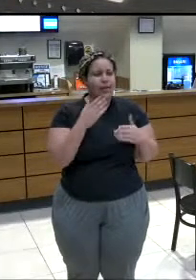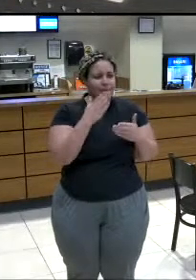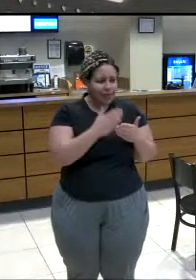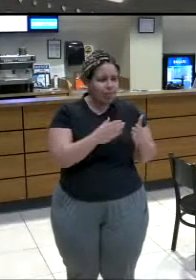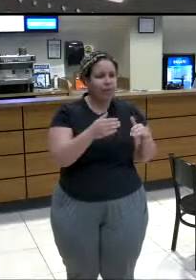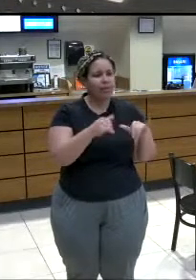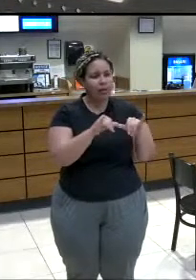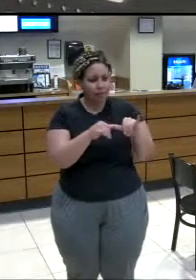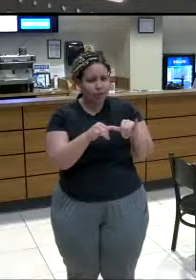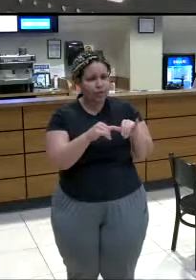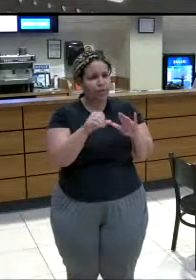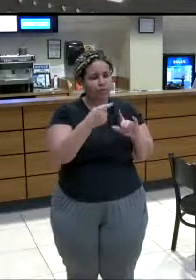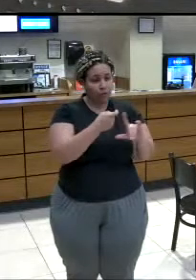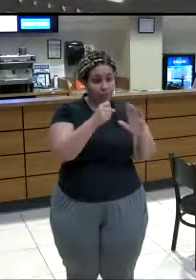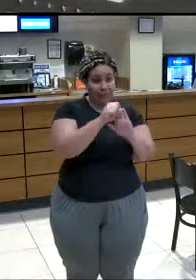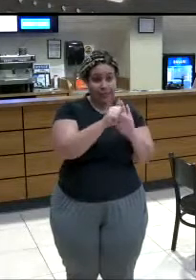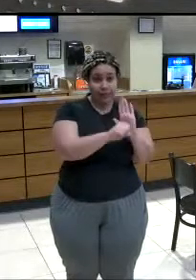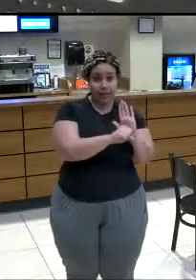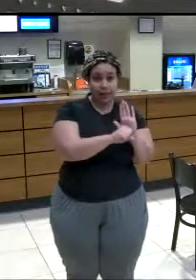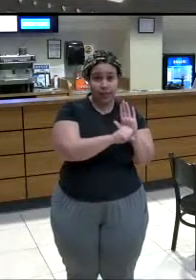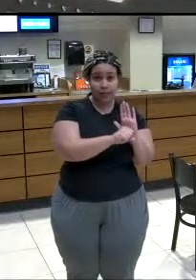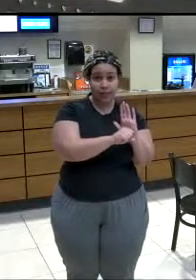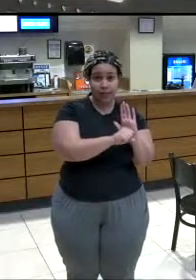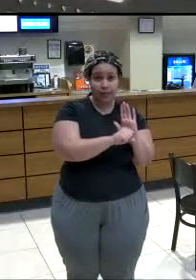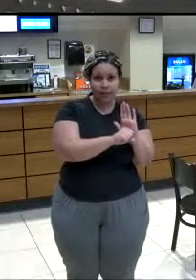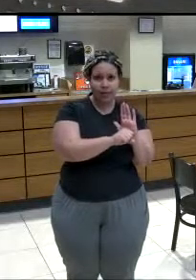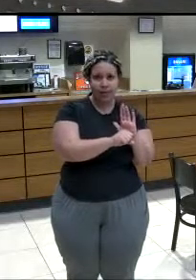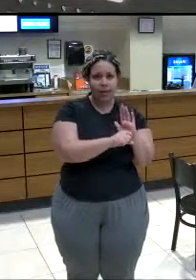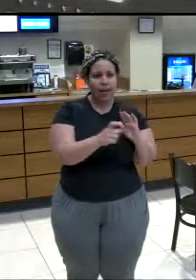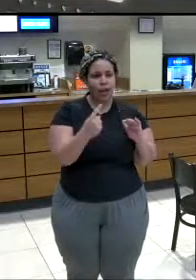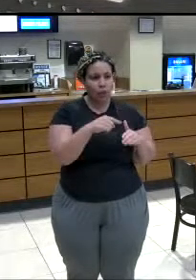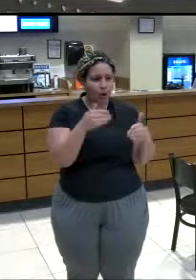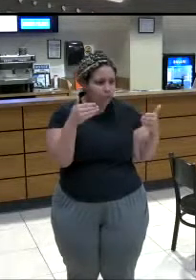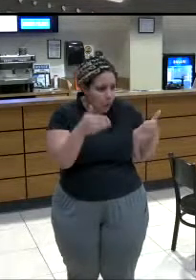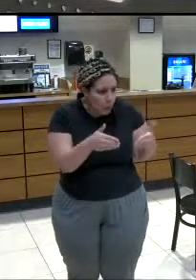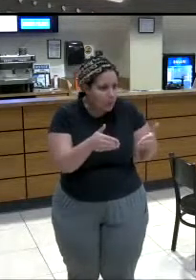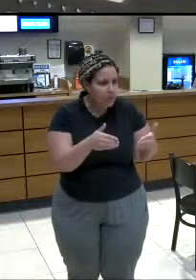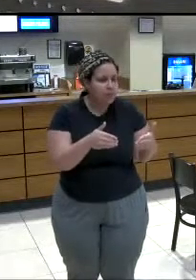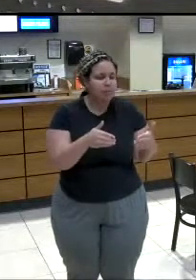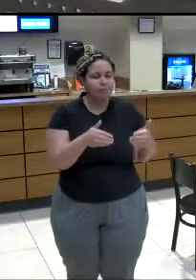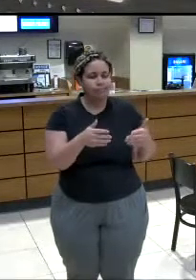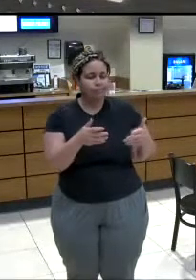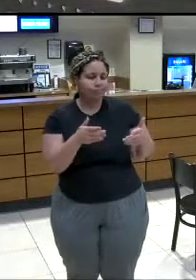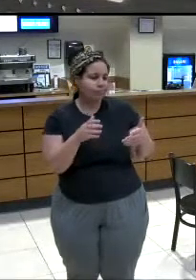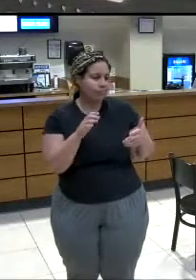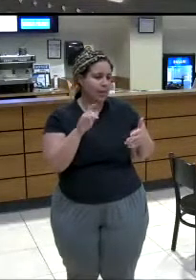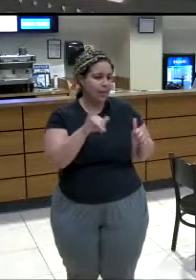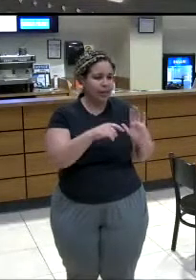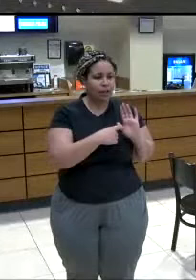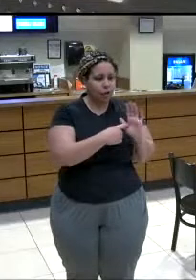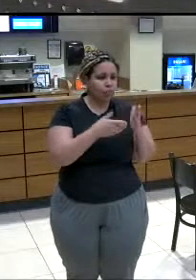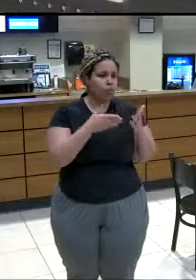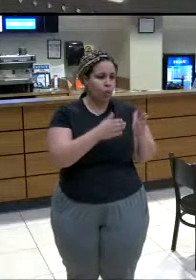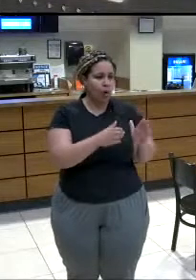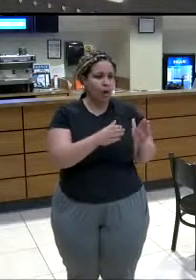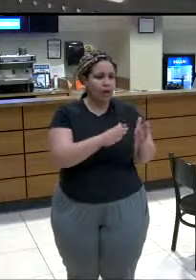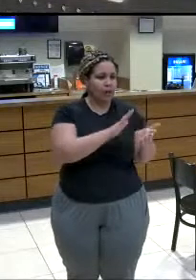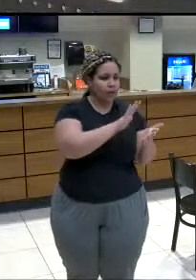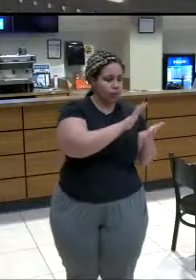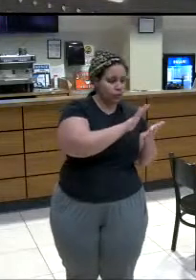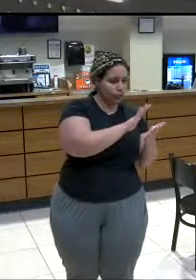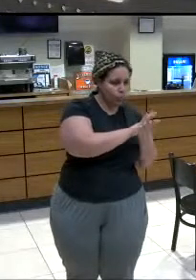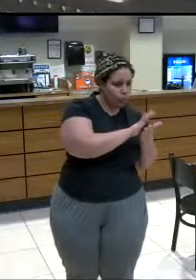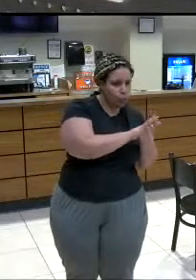are the state measures and things that are looked at, though, and they are ways that the students and the schools and the district